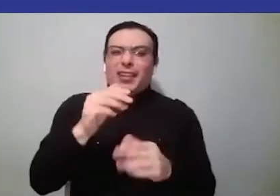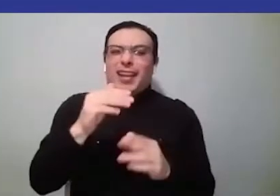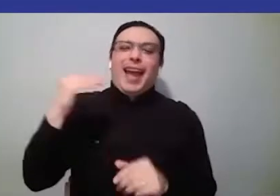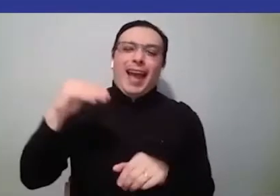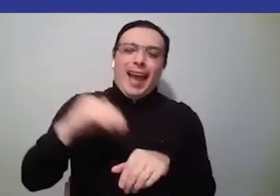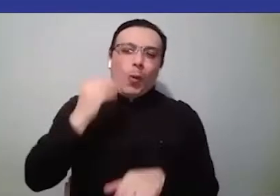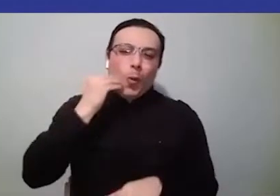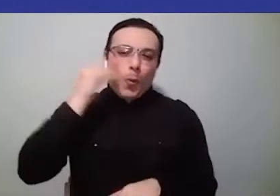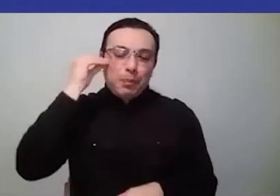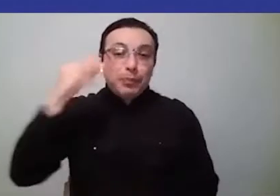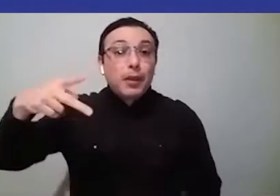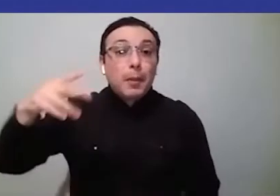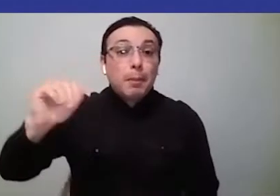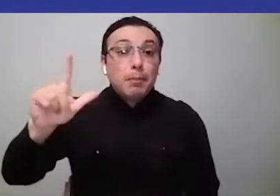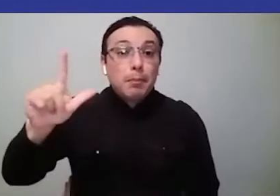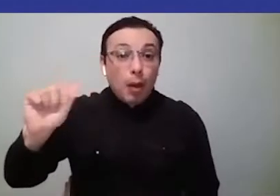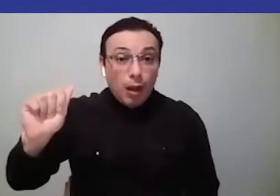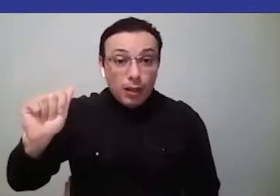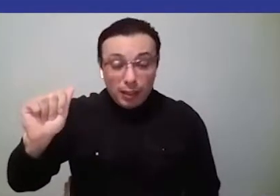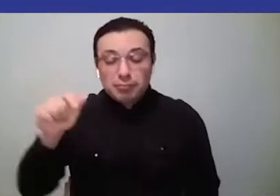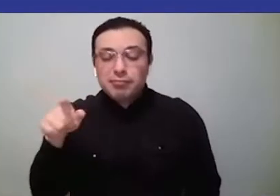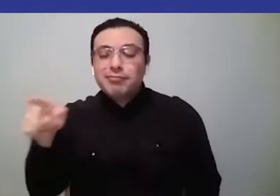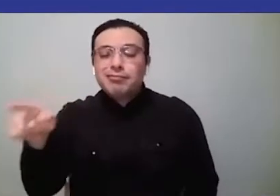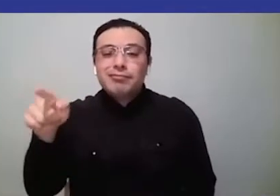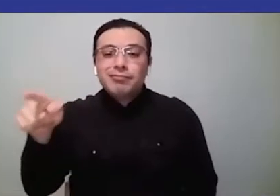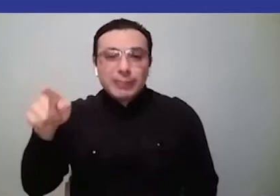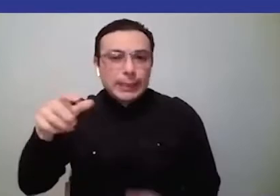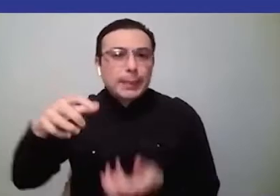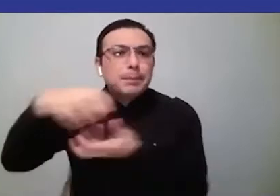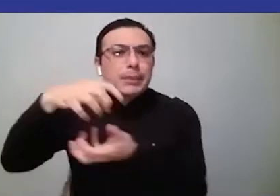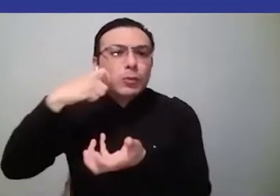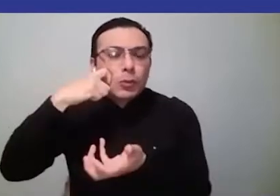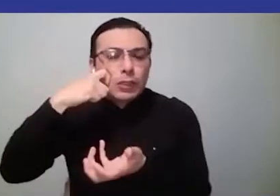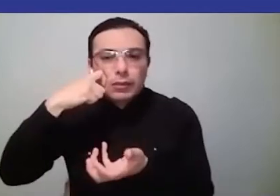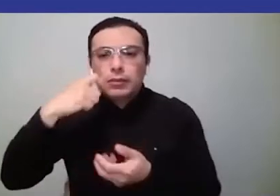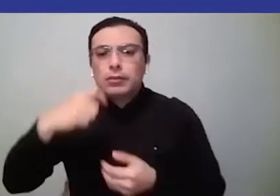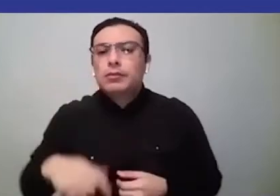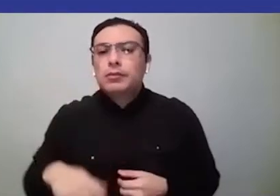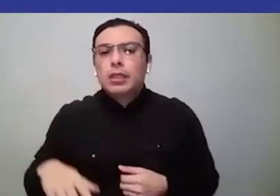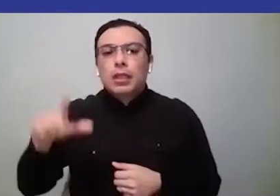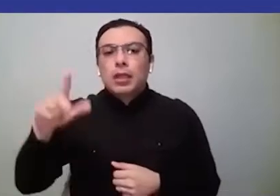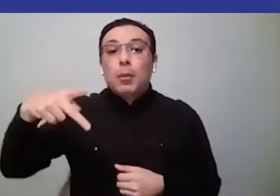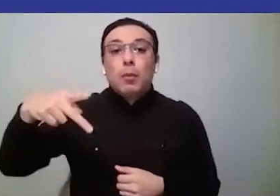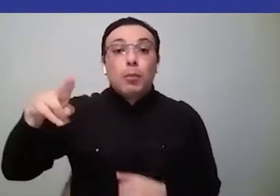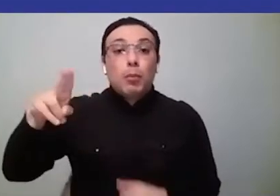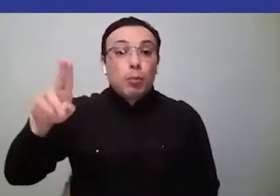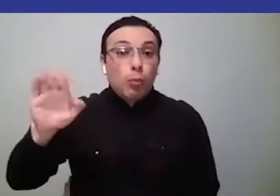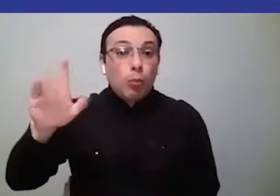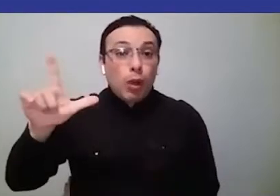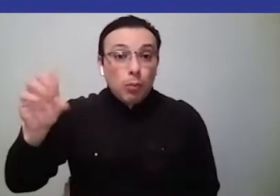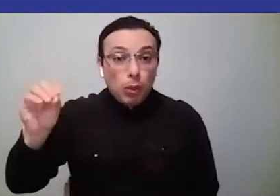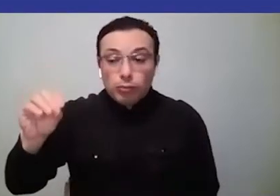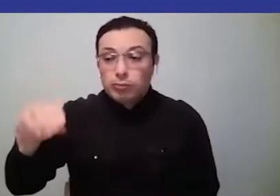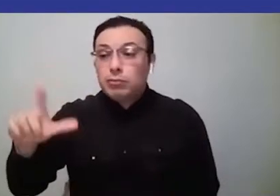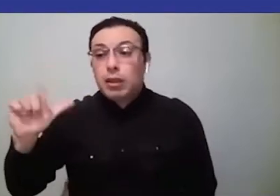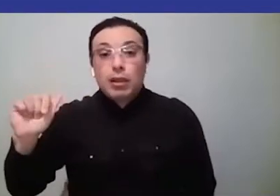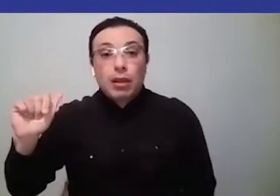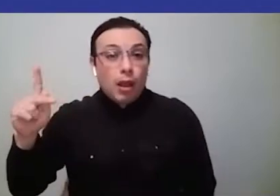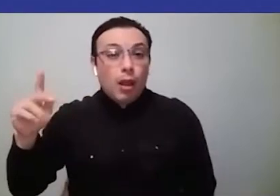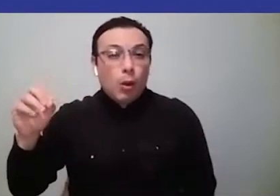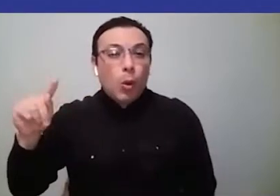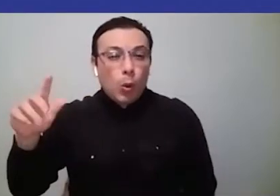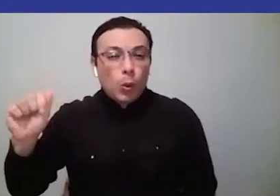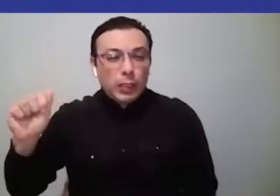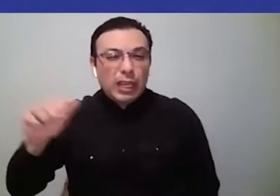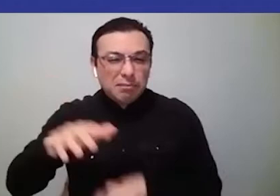mixed race Pueblo and Lakota person. I'm also Pueblo. So when I heard that introduction, I